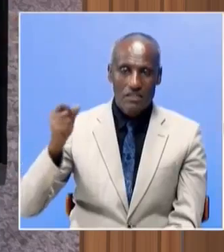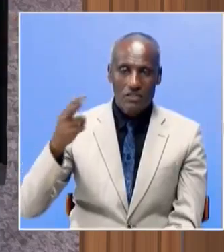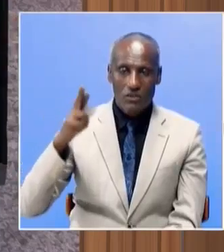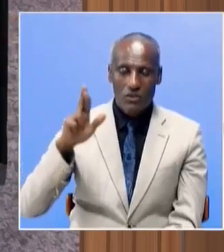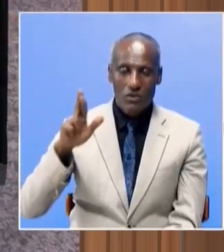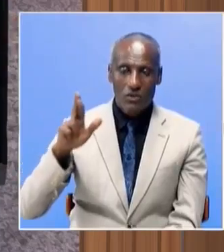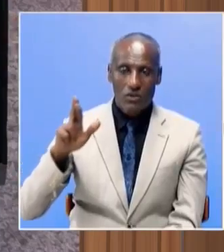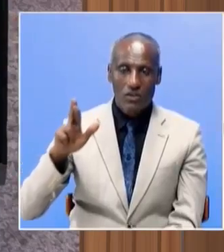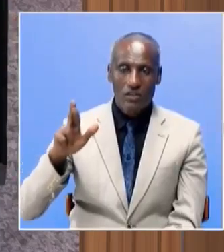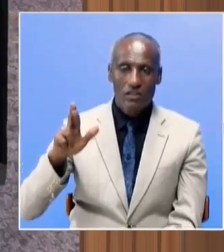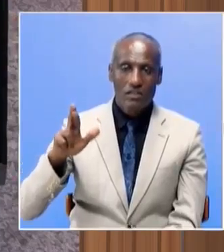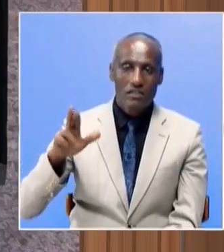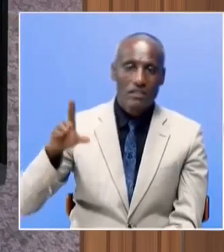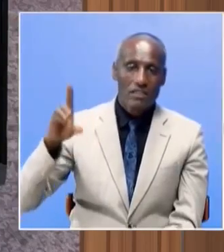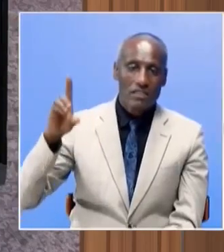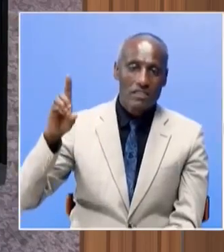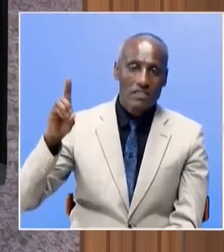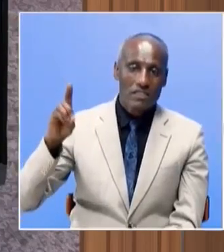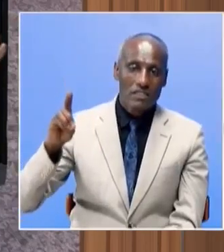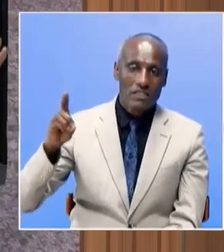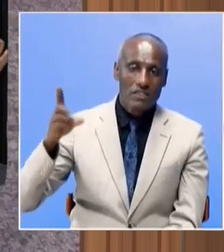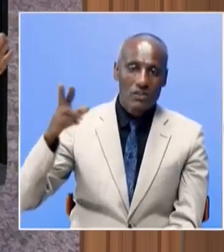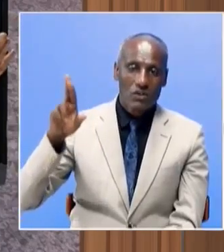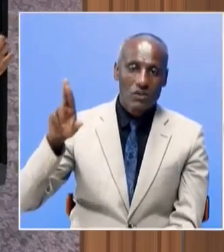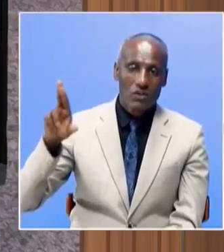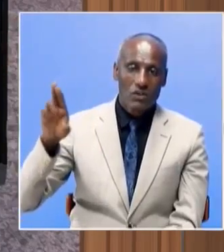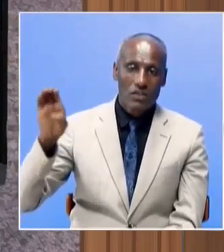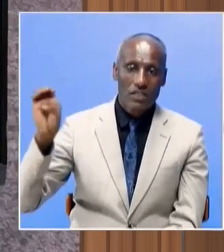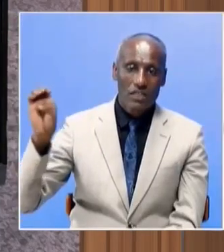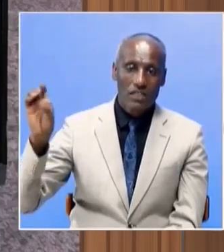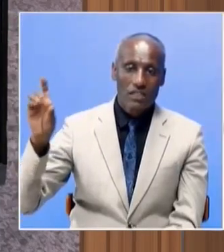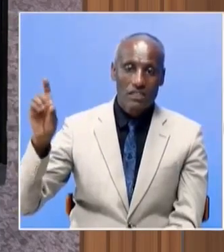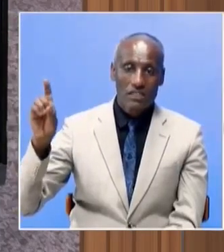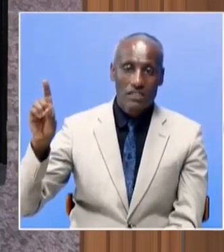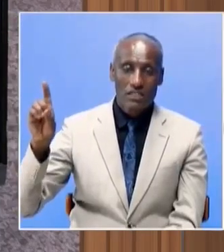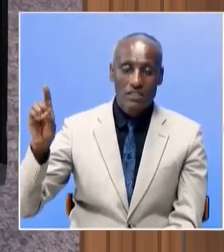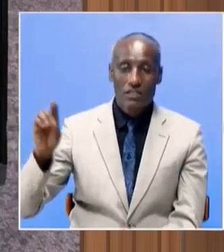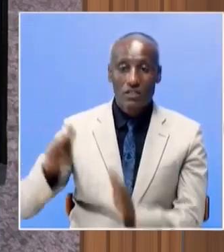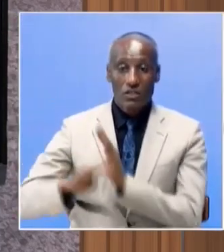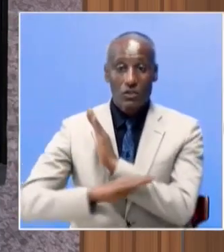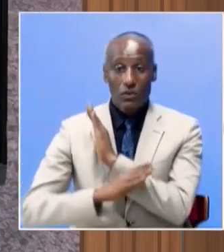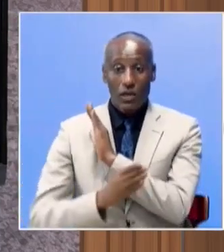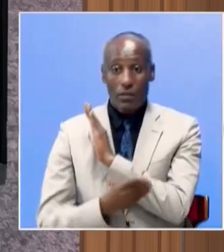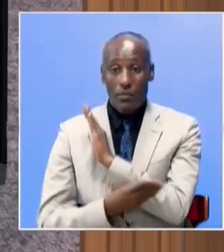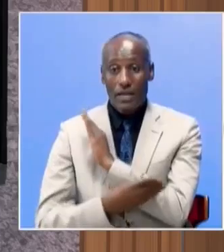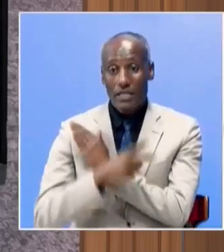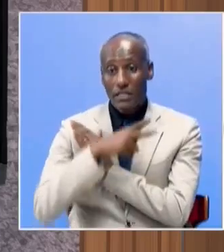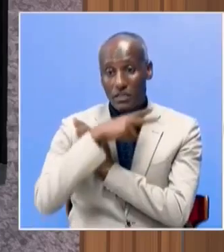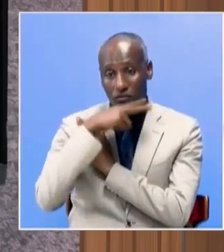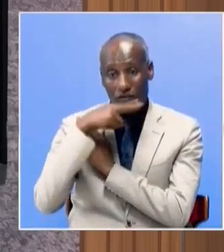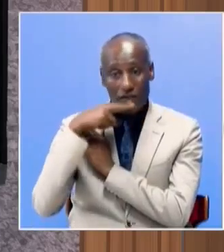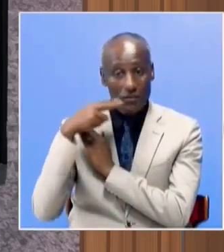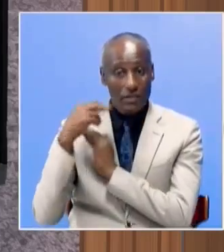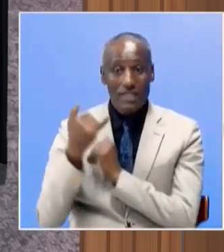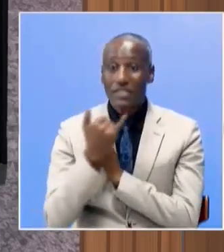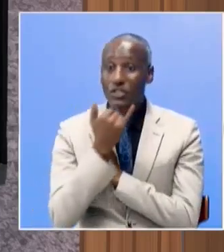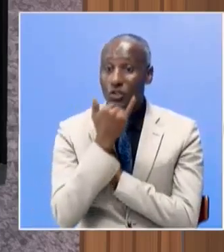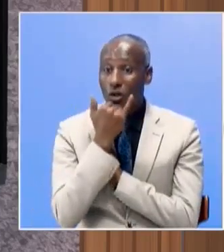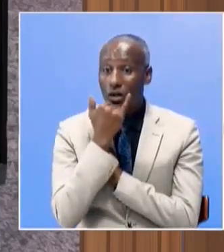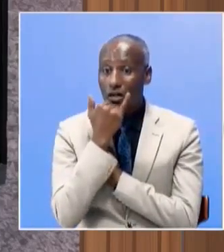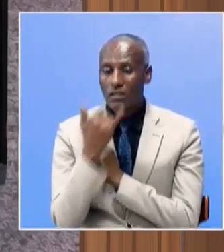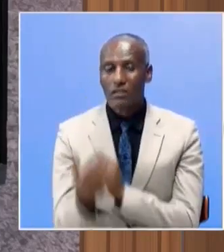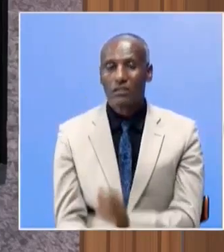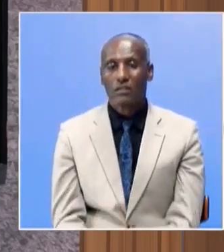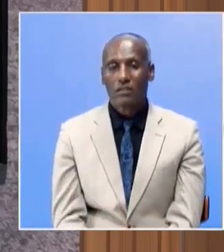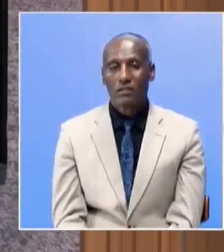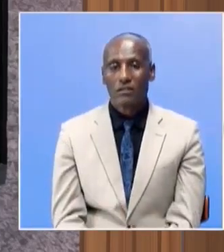Because that is not grammatically right. That is wrong, okay? Good.